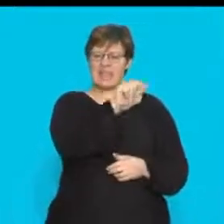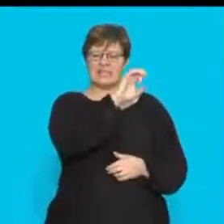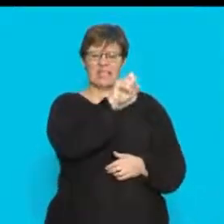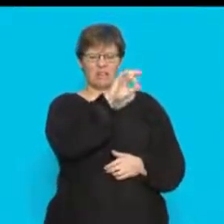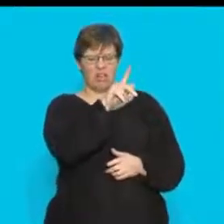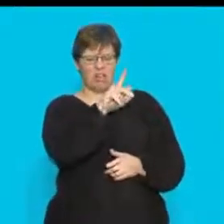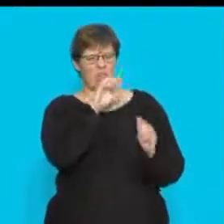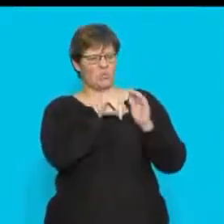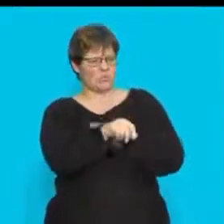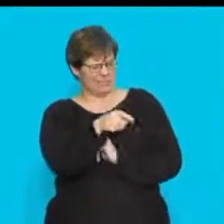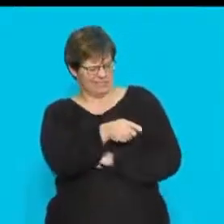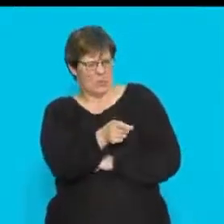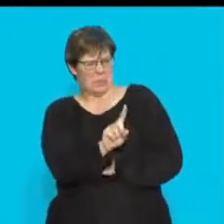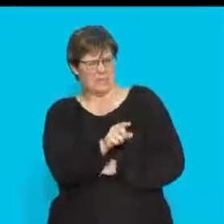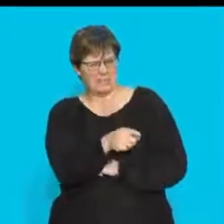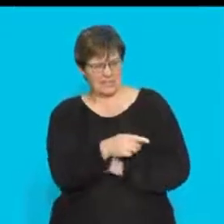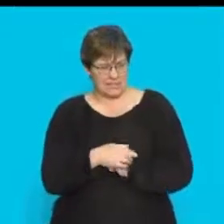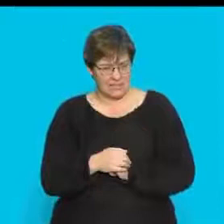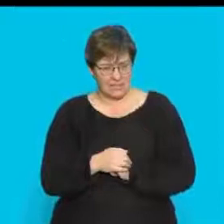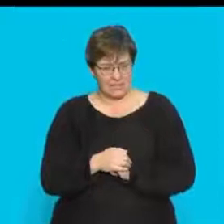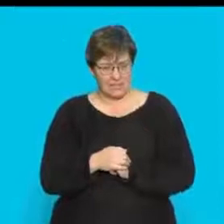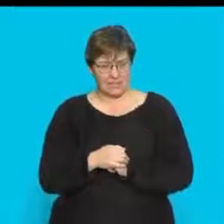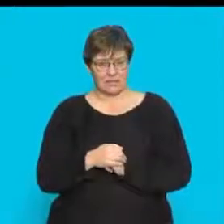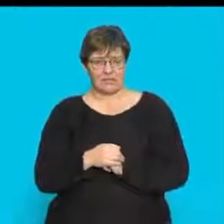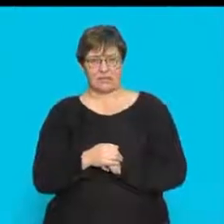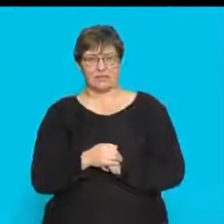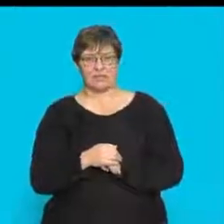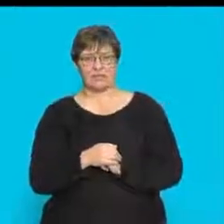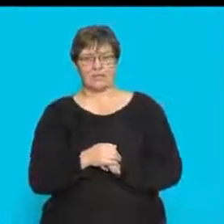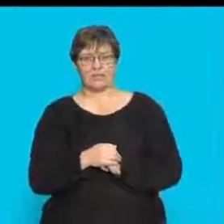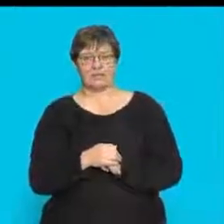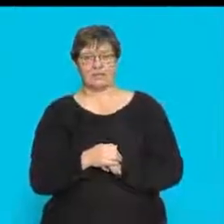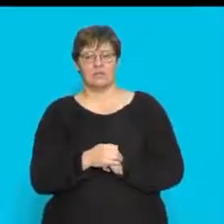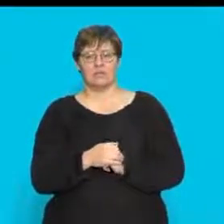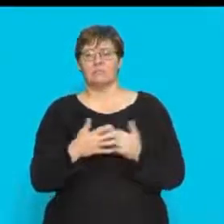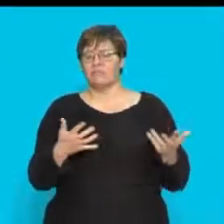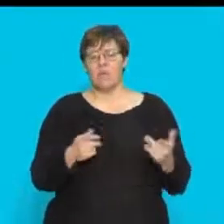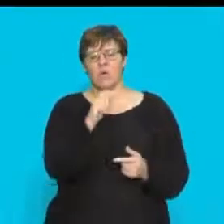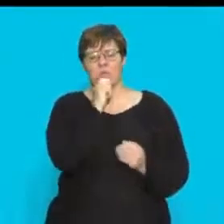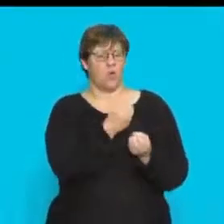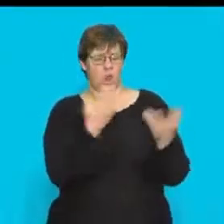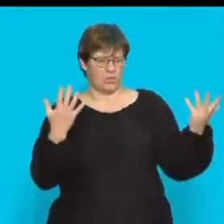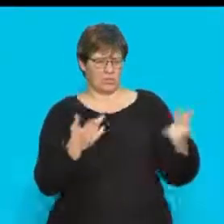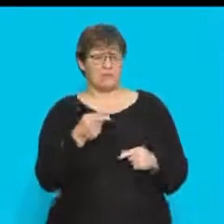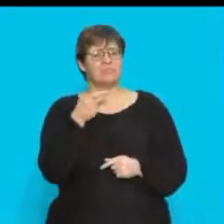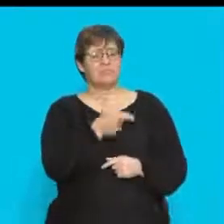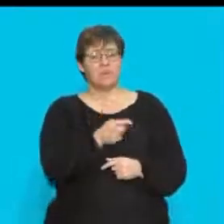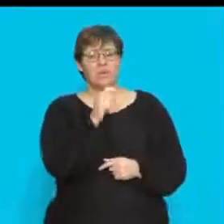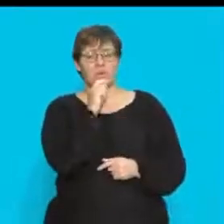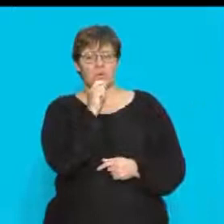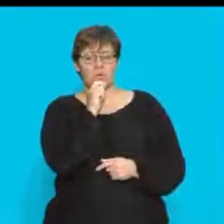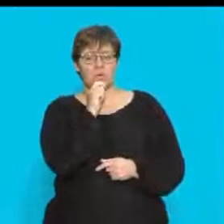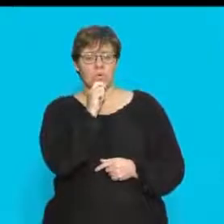is asexual reproduction. Now, guys, we don't tend to use asexual reproduction a lot.